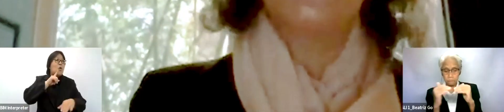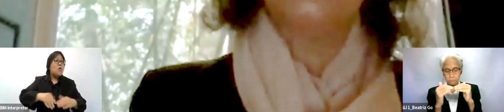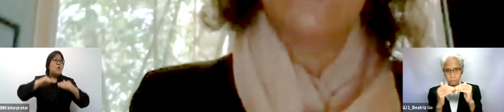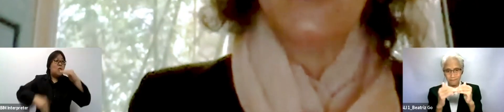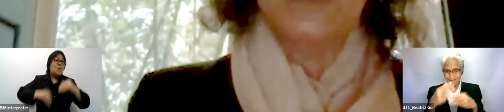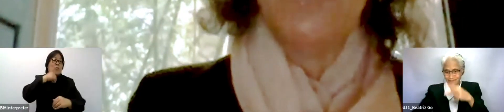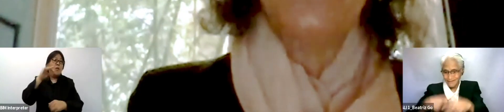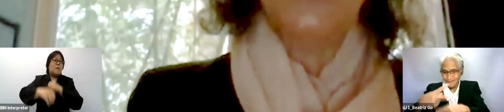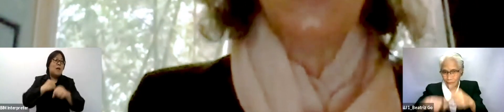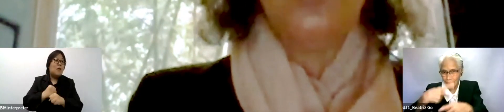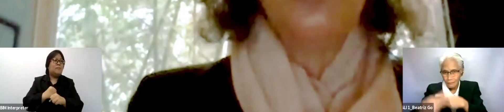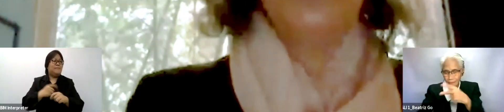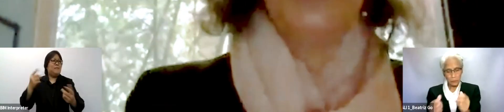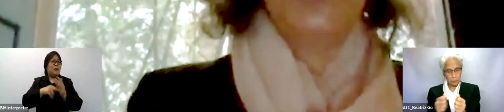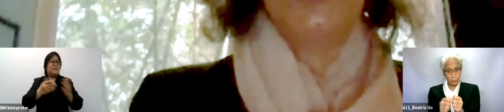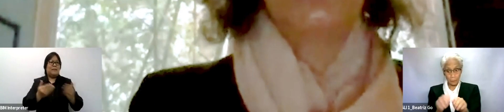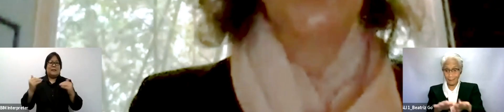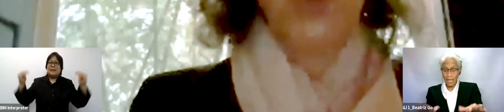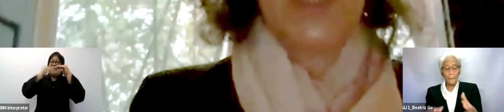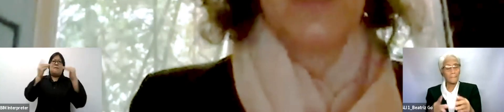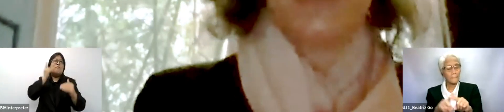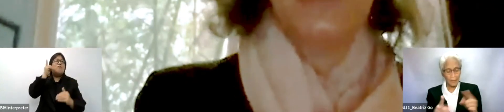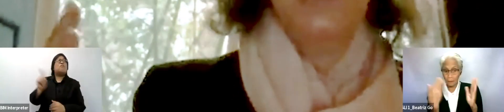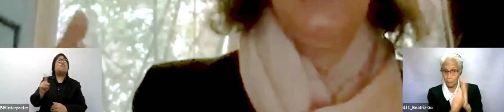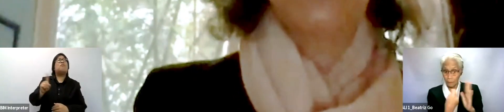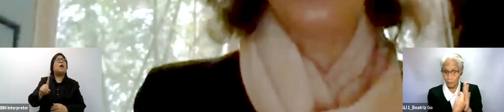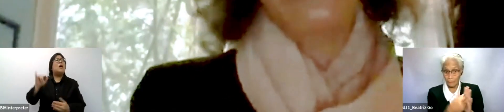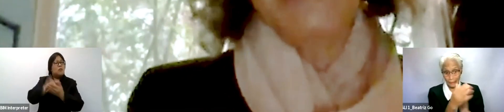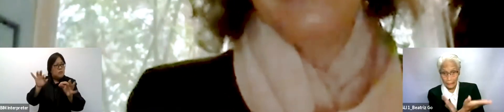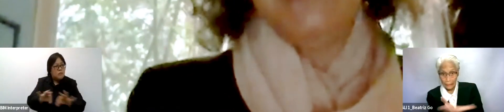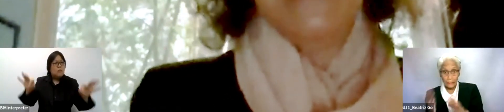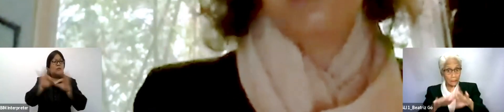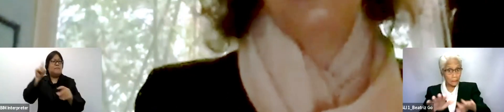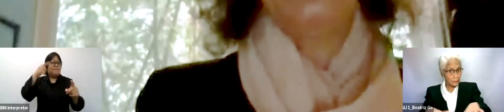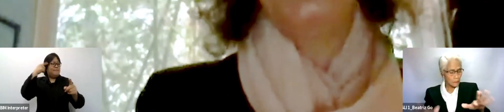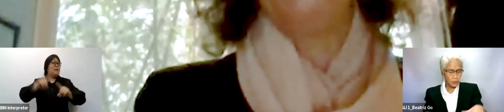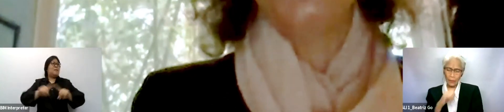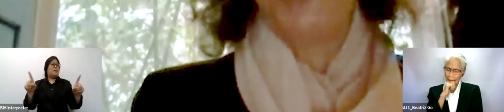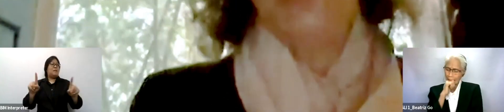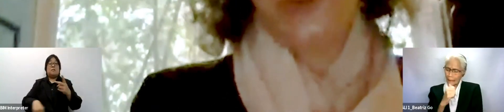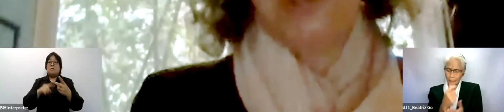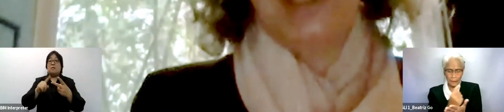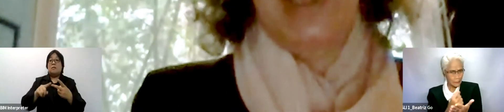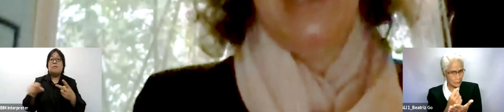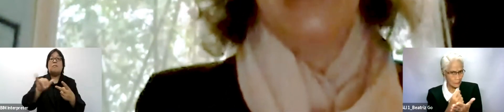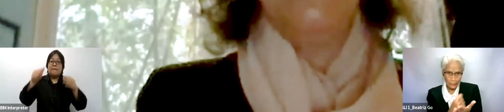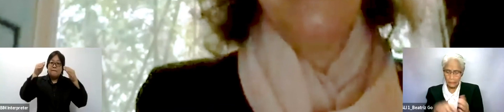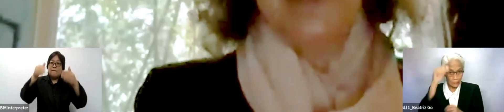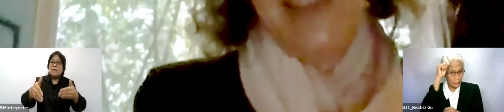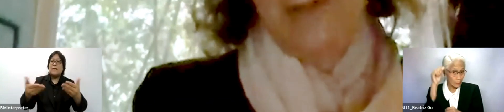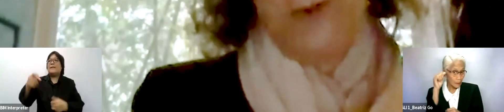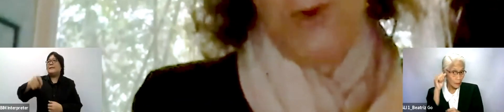important. Secondly, it also focuses on ensuring that trial is actually not the first option.